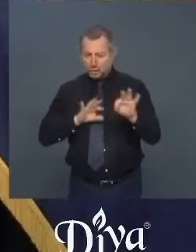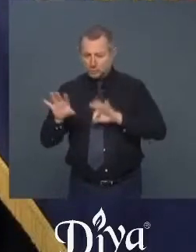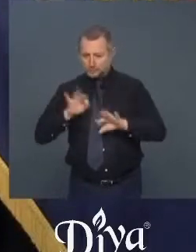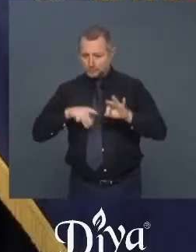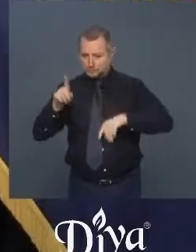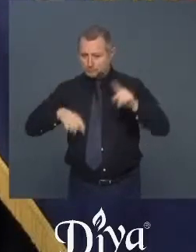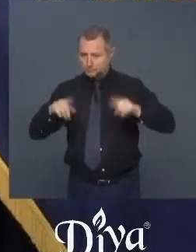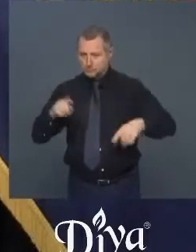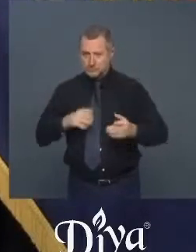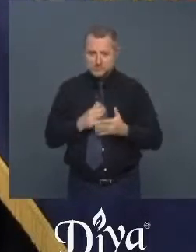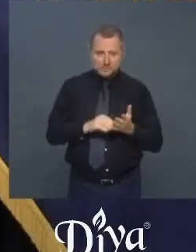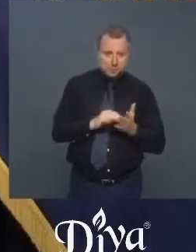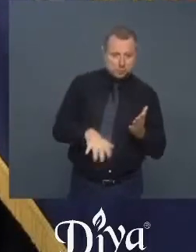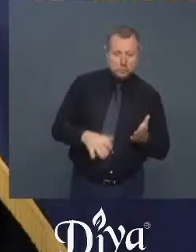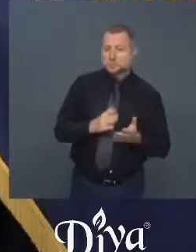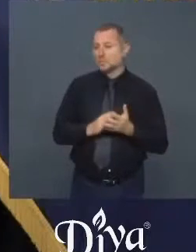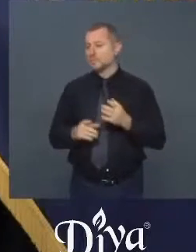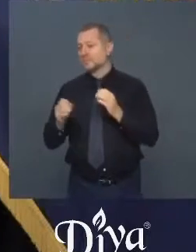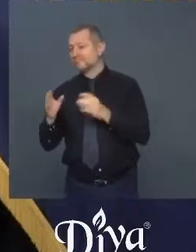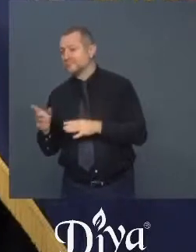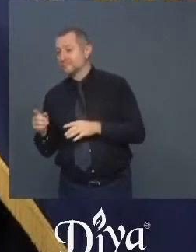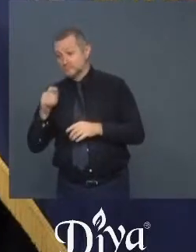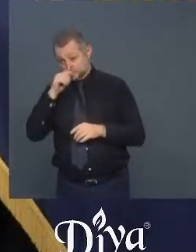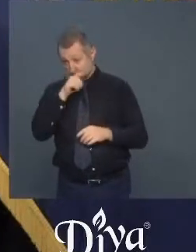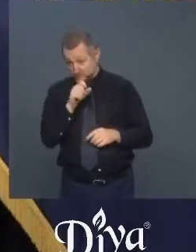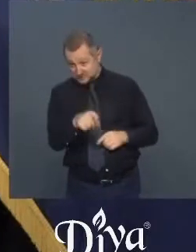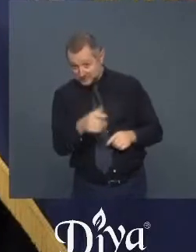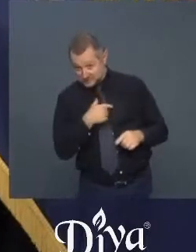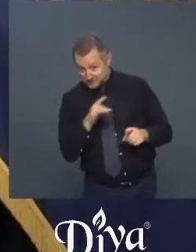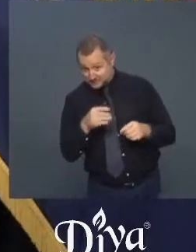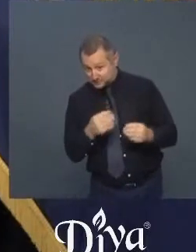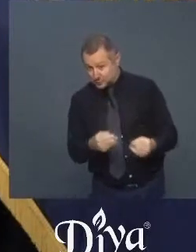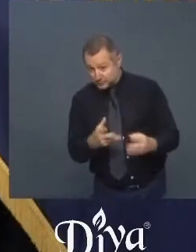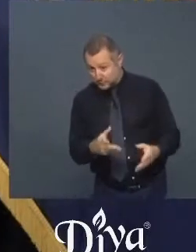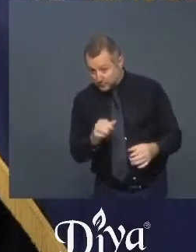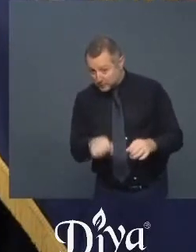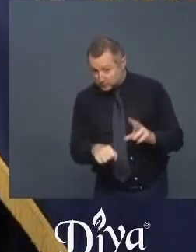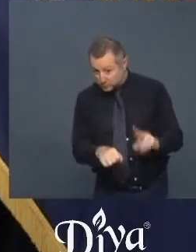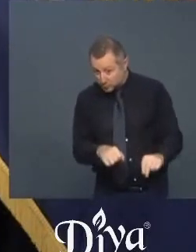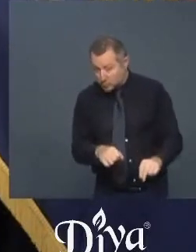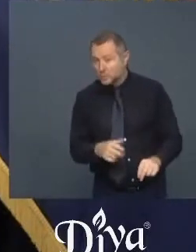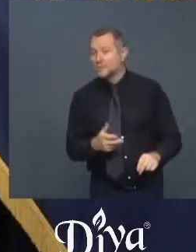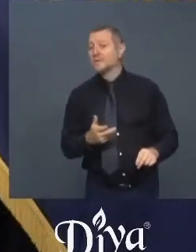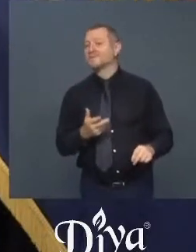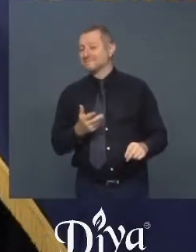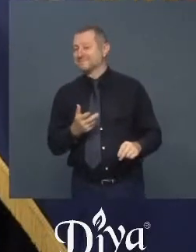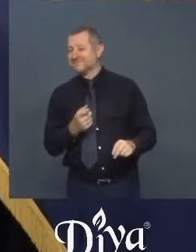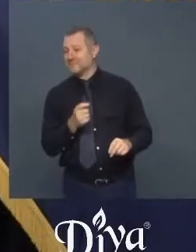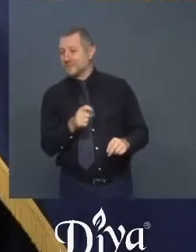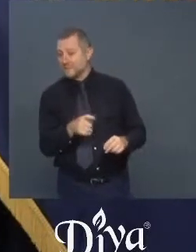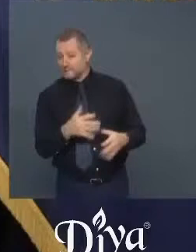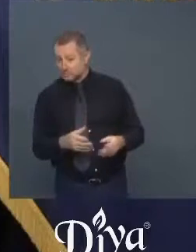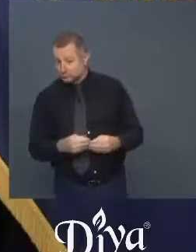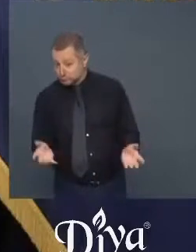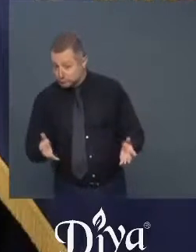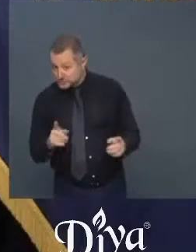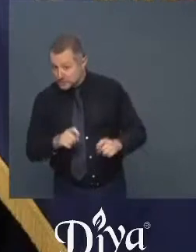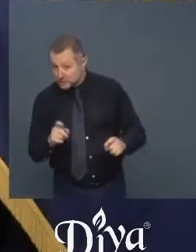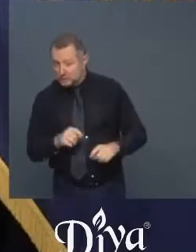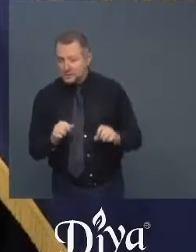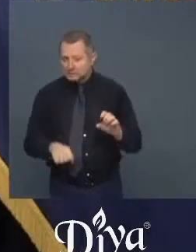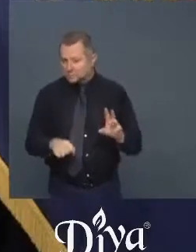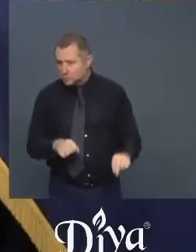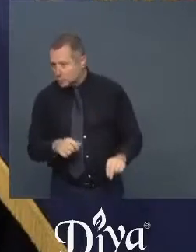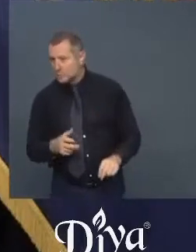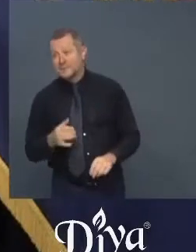question is going to be, are they taking those tests? Did that happen? Were they able to administer them? If that